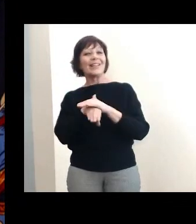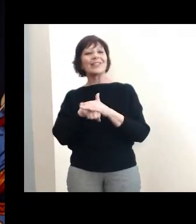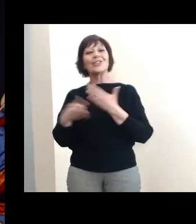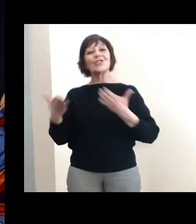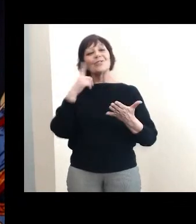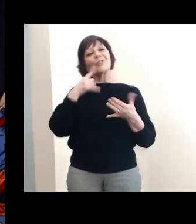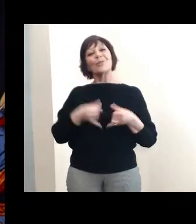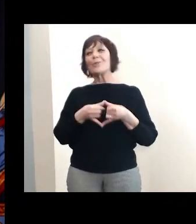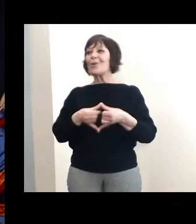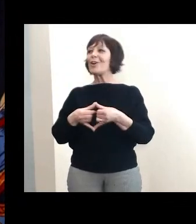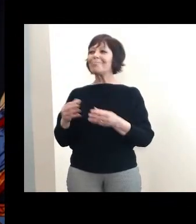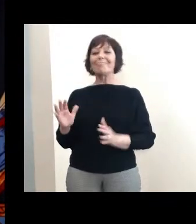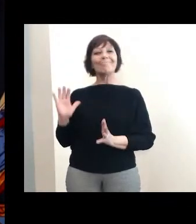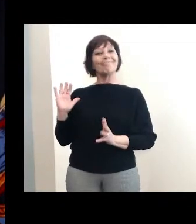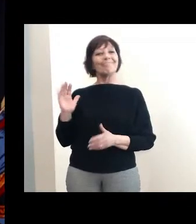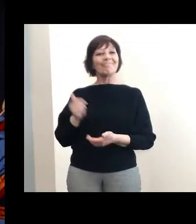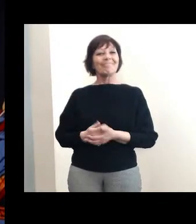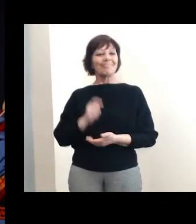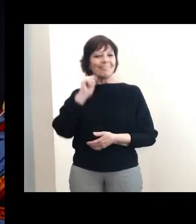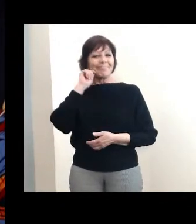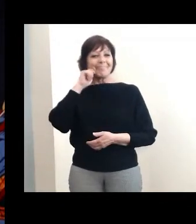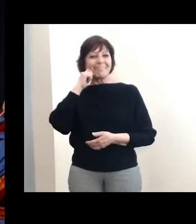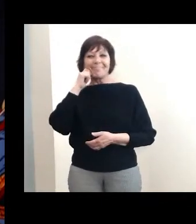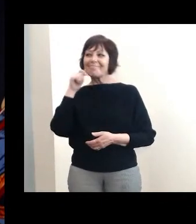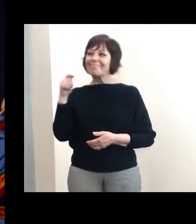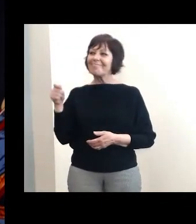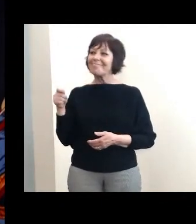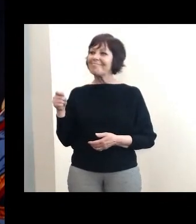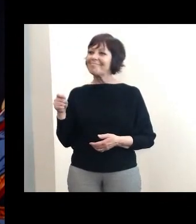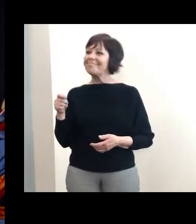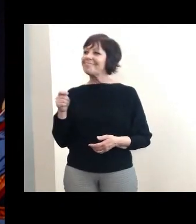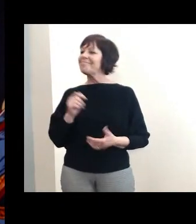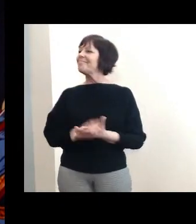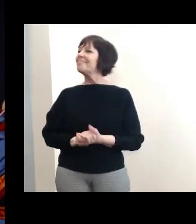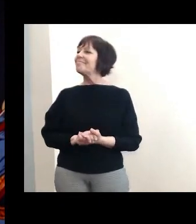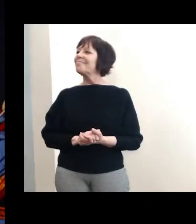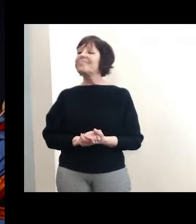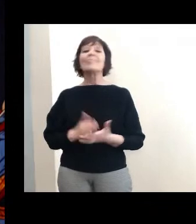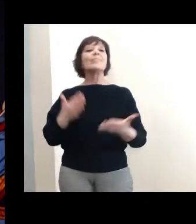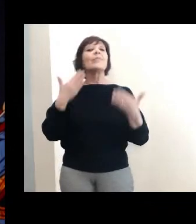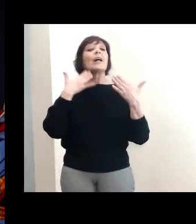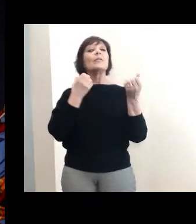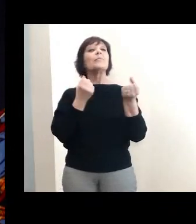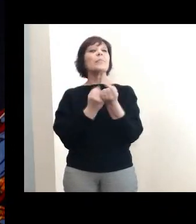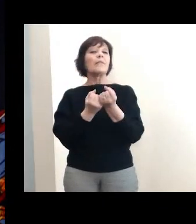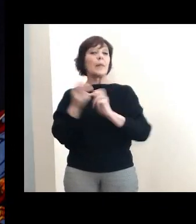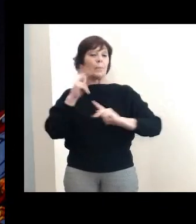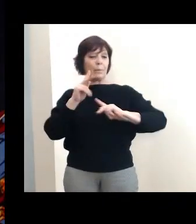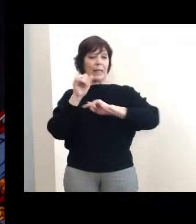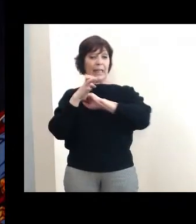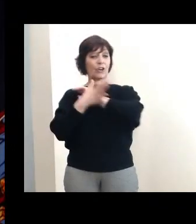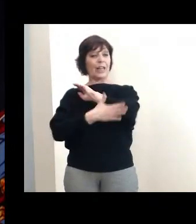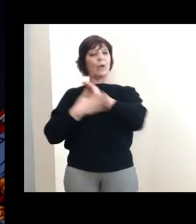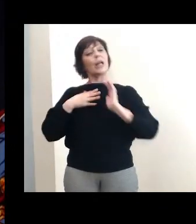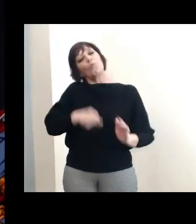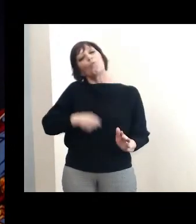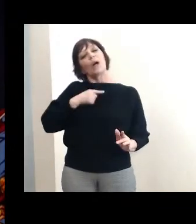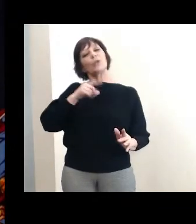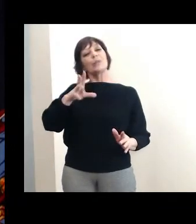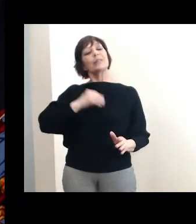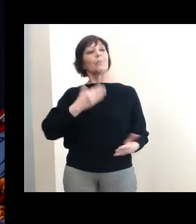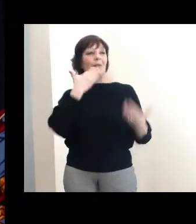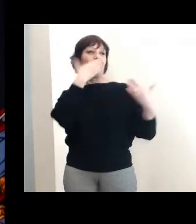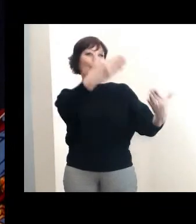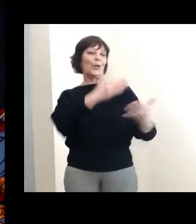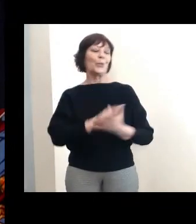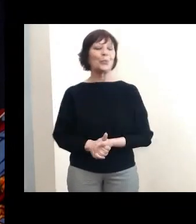for the award. There's a neat little look at what it is. And on behalf of the people of Erie County, I'm proud to accept it. Thank you, Frank,